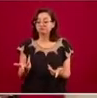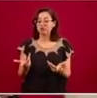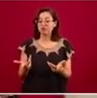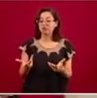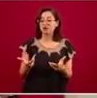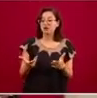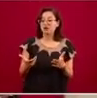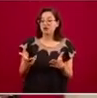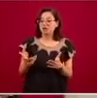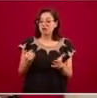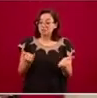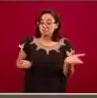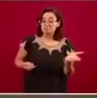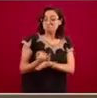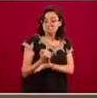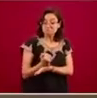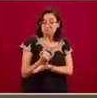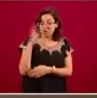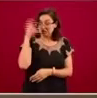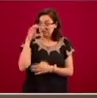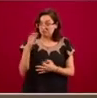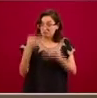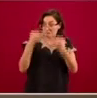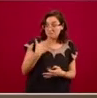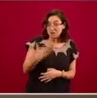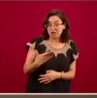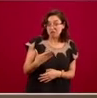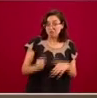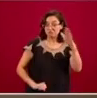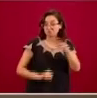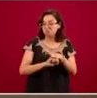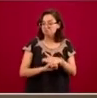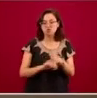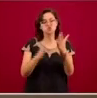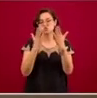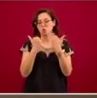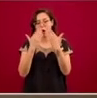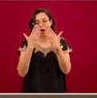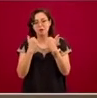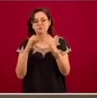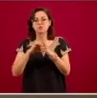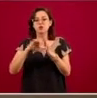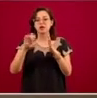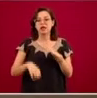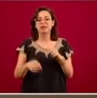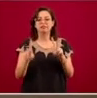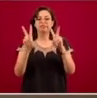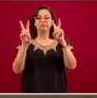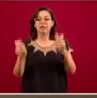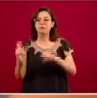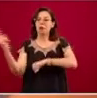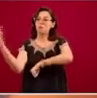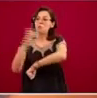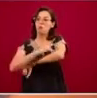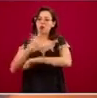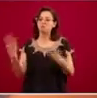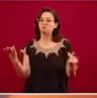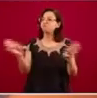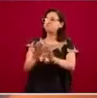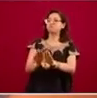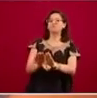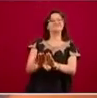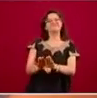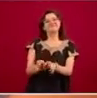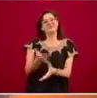First of all, some of these measures are not based on technical information and on scientific evidence. Specifically, we're